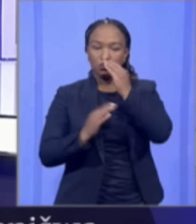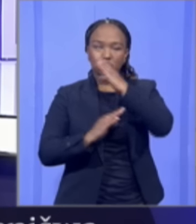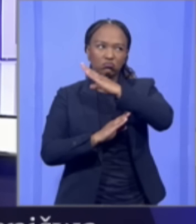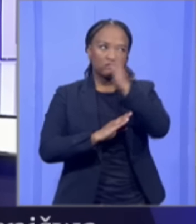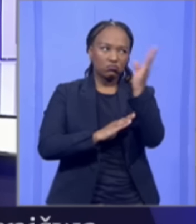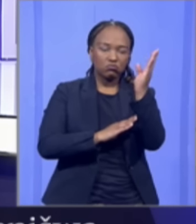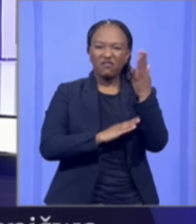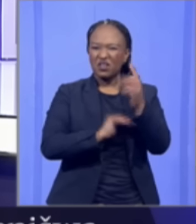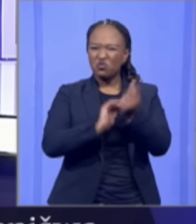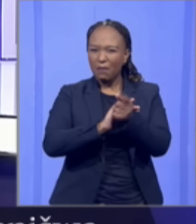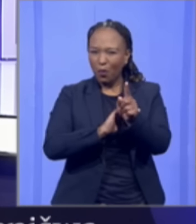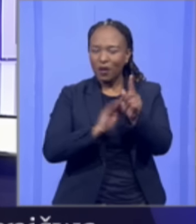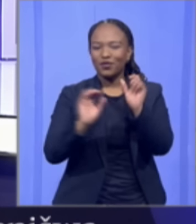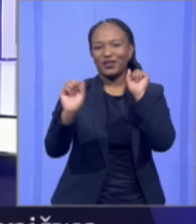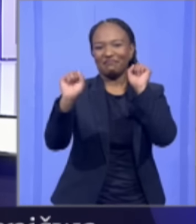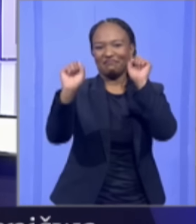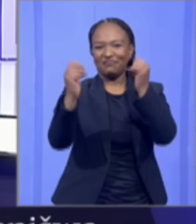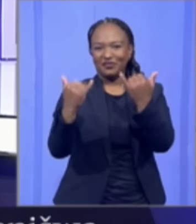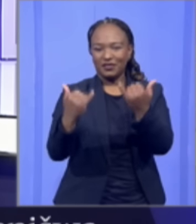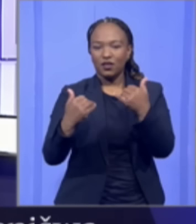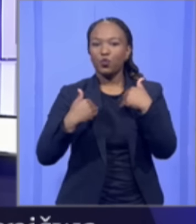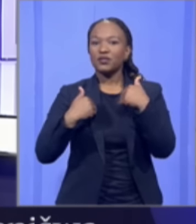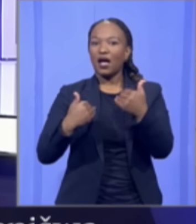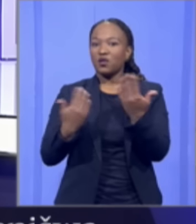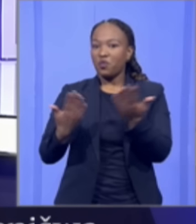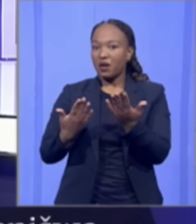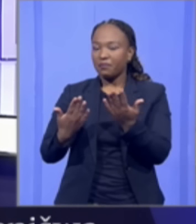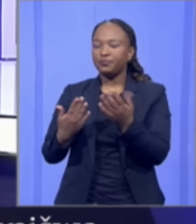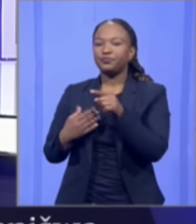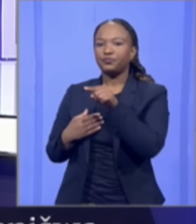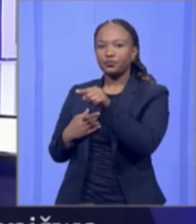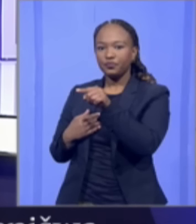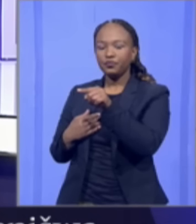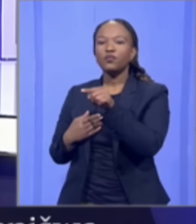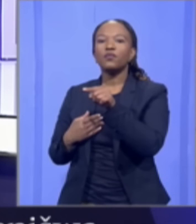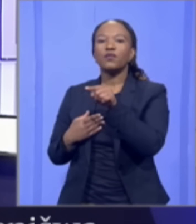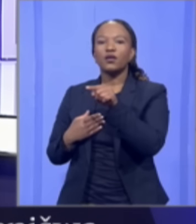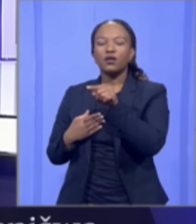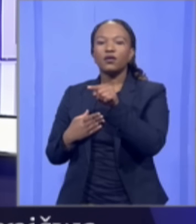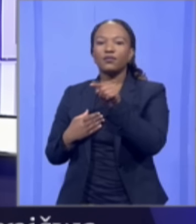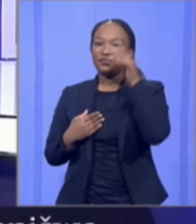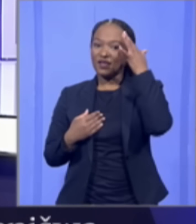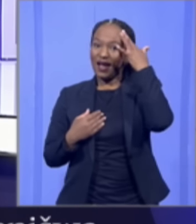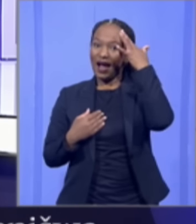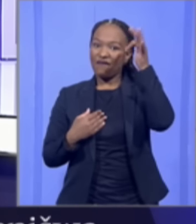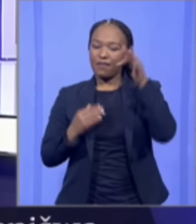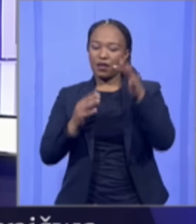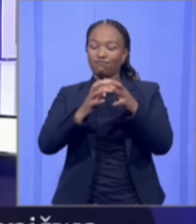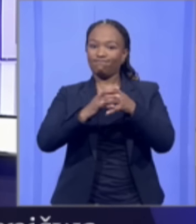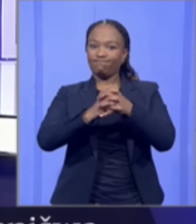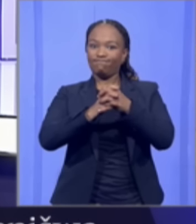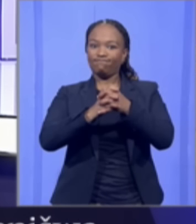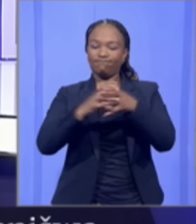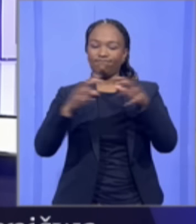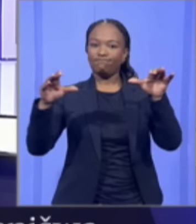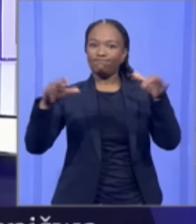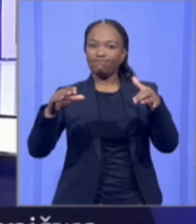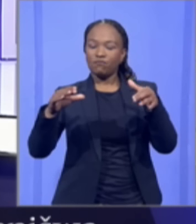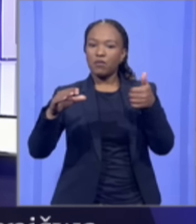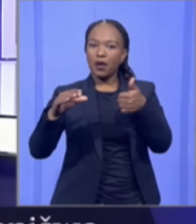ka moka. Re thoma ka tšeo di rego kabinete ya mmušo ya botegi bja setšhaba o etilego pele ke mopresidente Cyril Ramaphosa